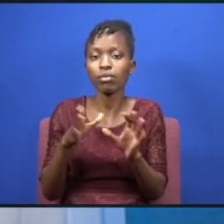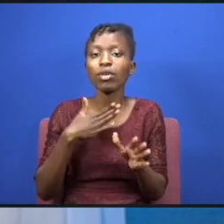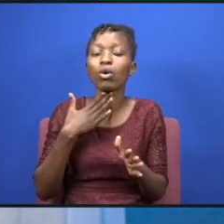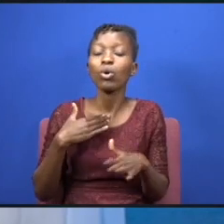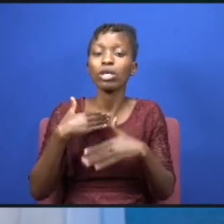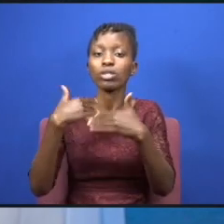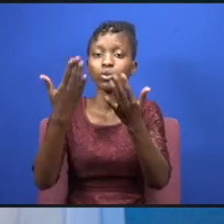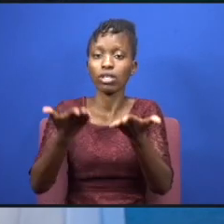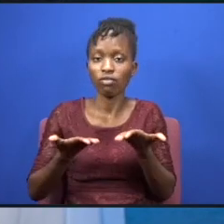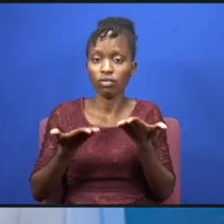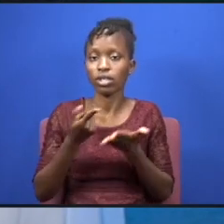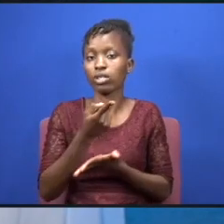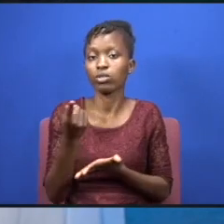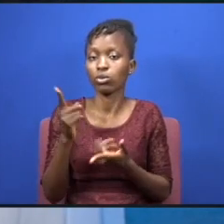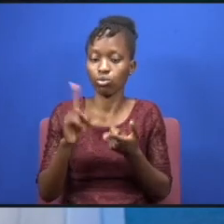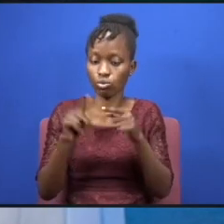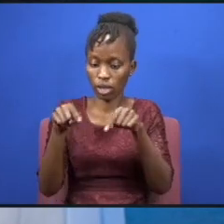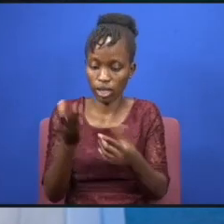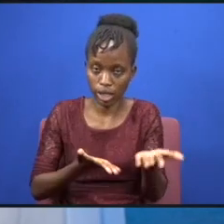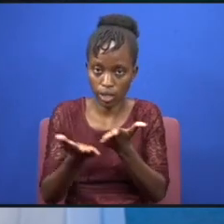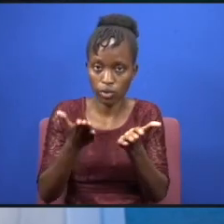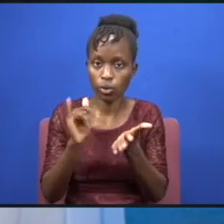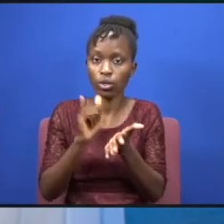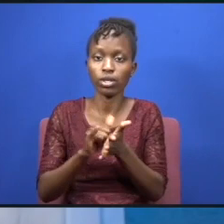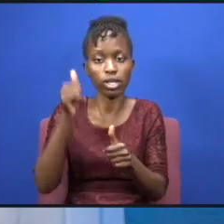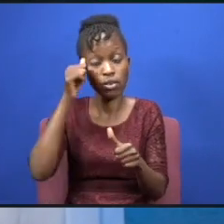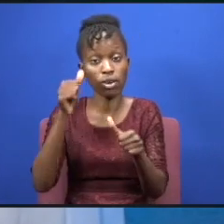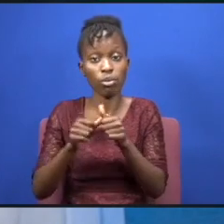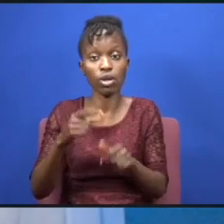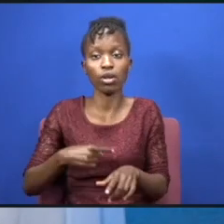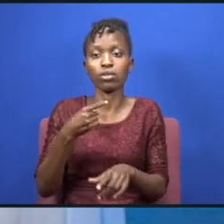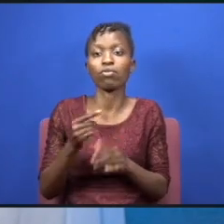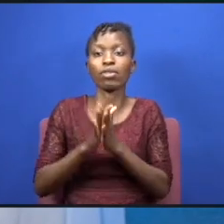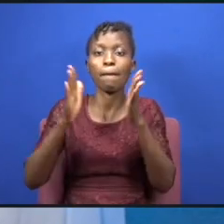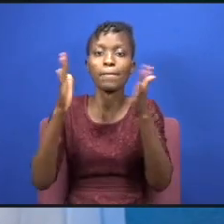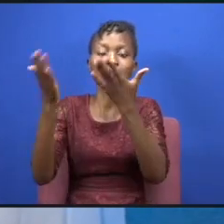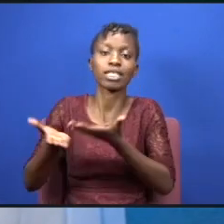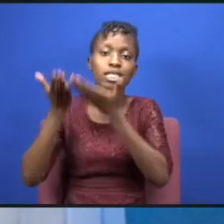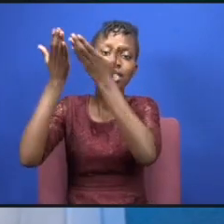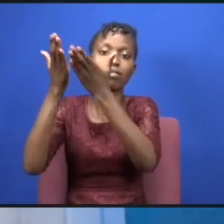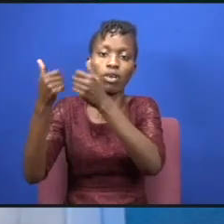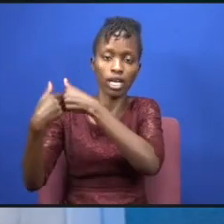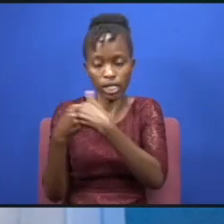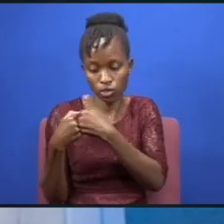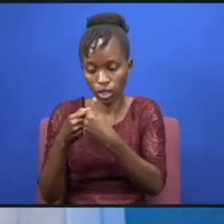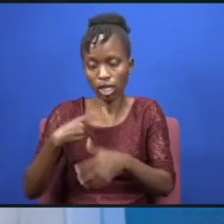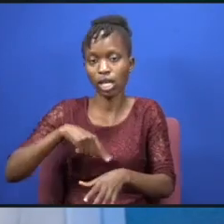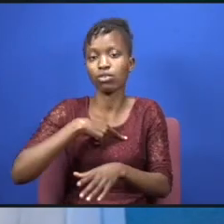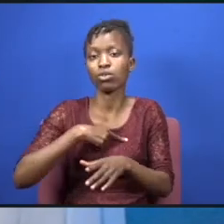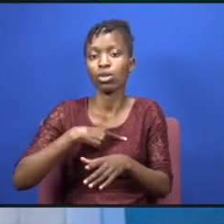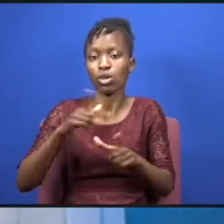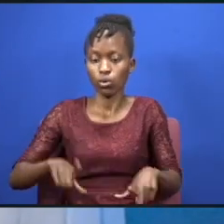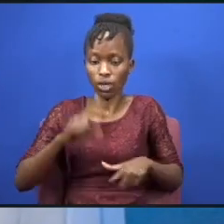want to invite you to this service so that we can remind ourselves of that great sacrifice and challenge ourselves to live